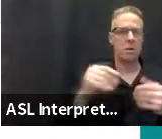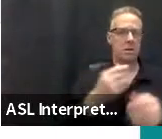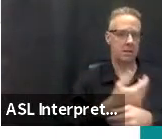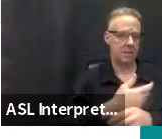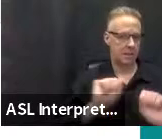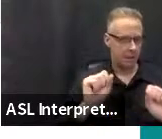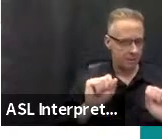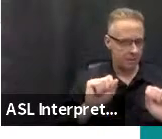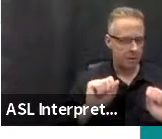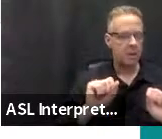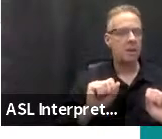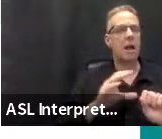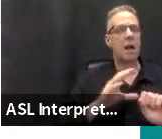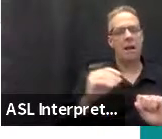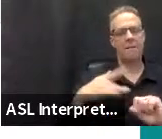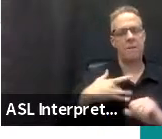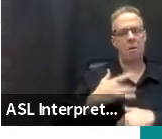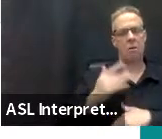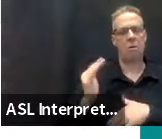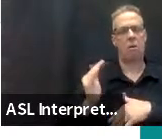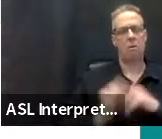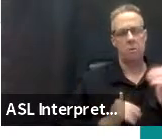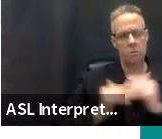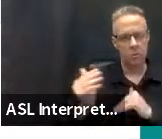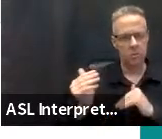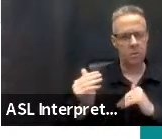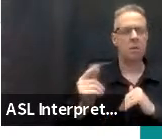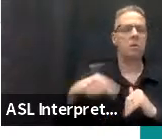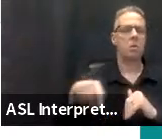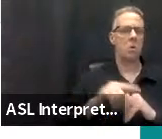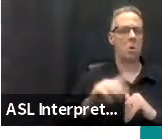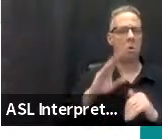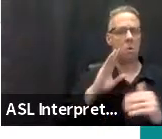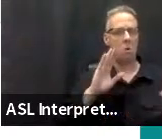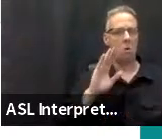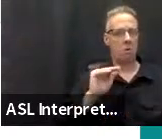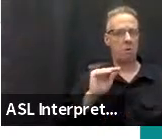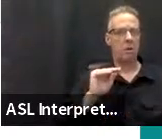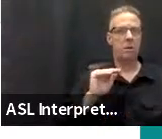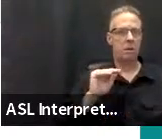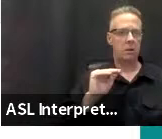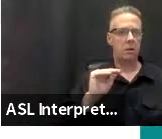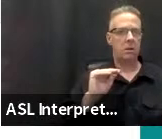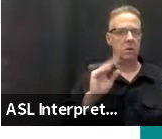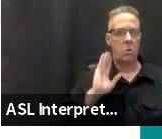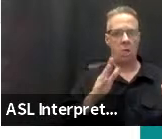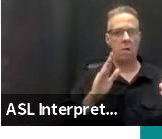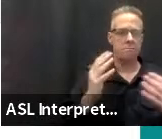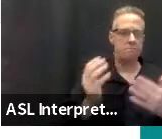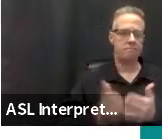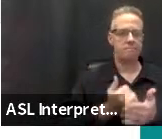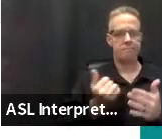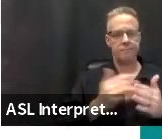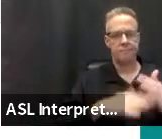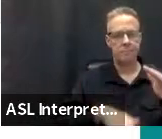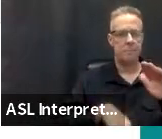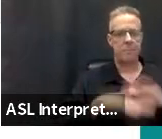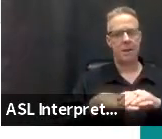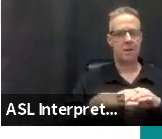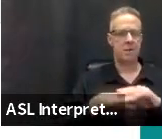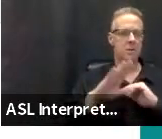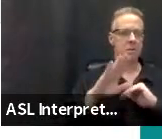safe, but one that is comfortable, that hopefully maximizes view,